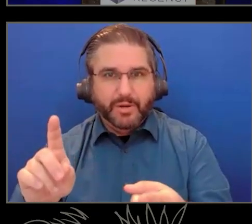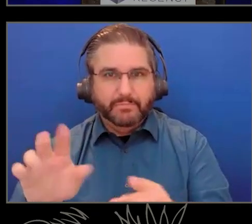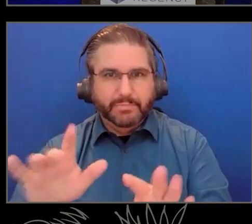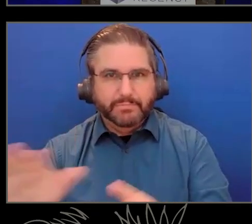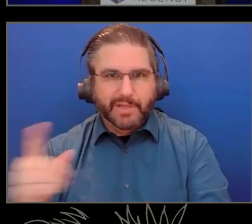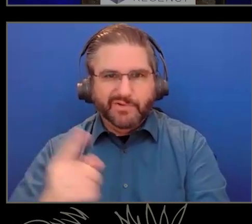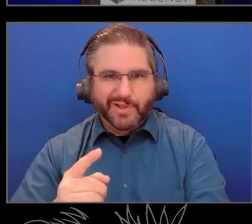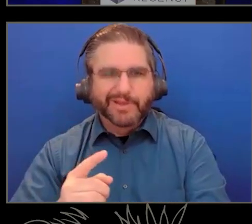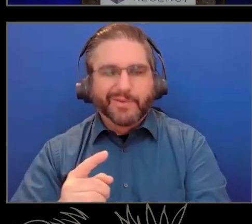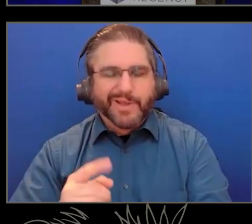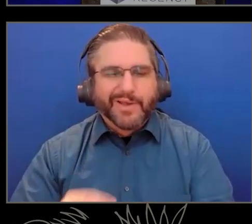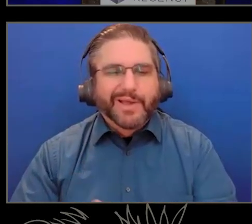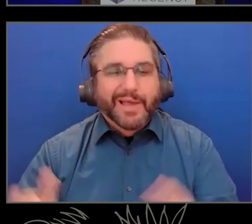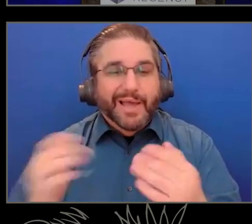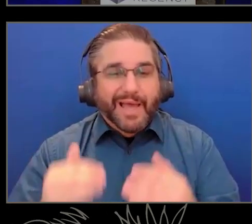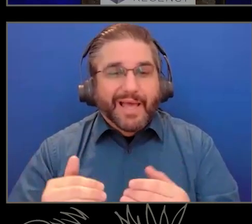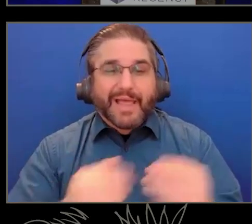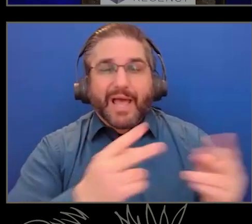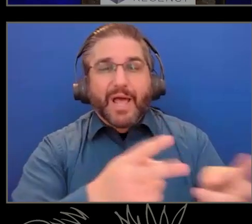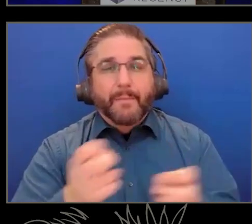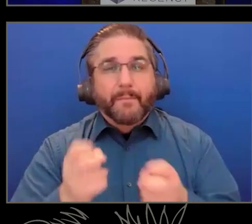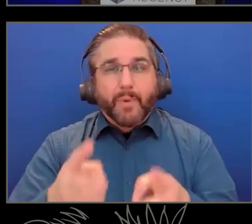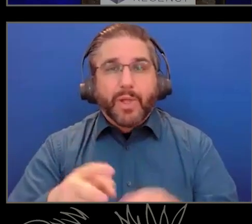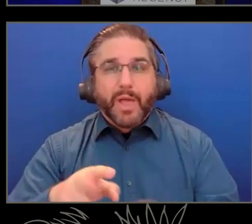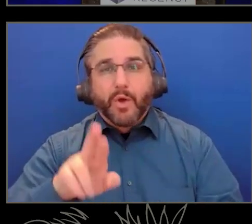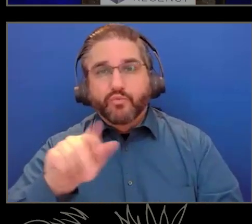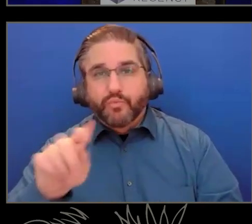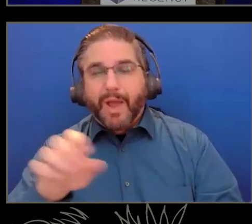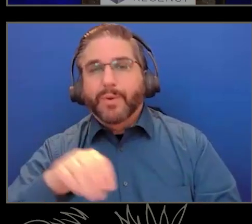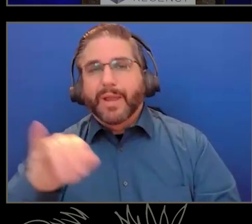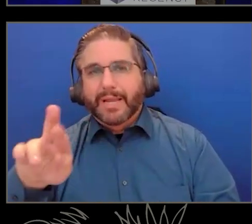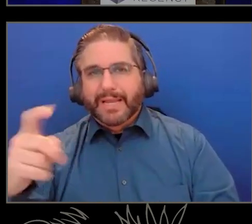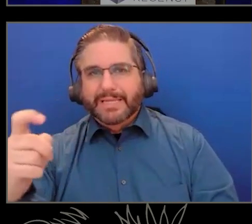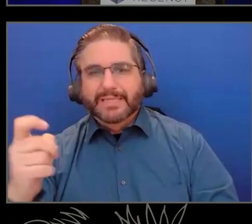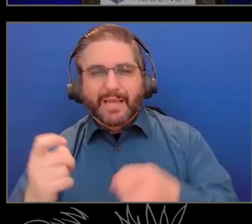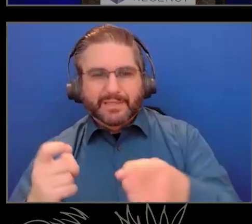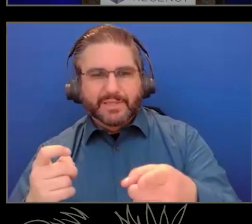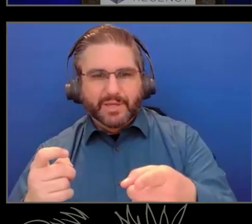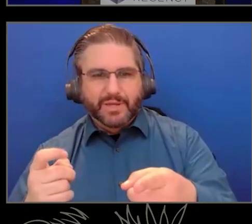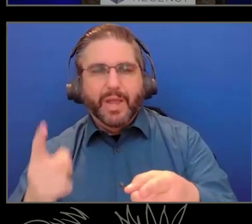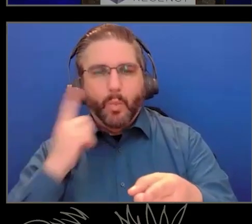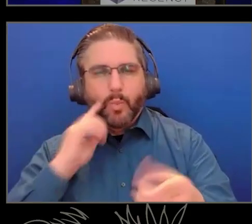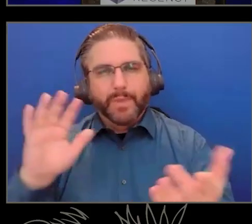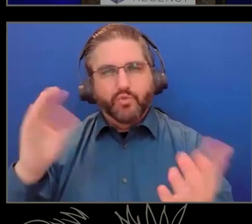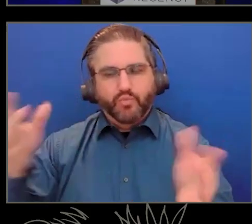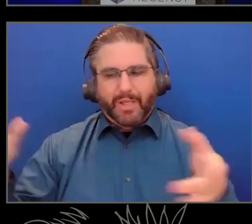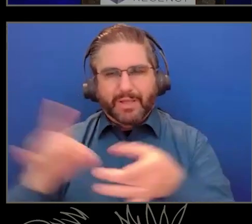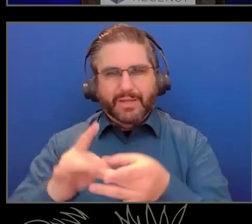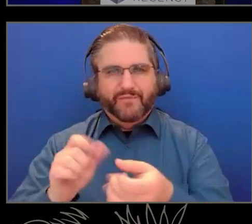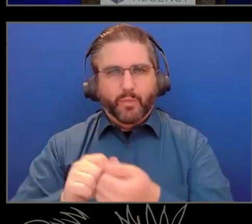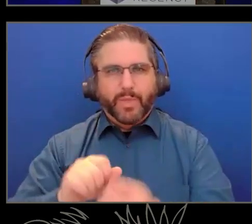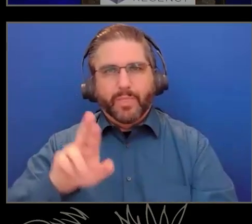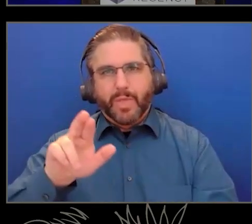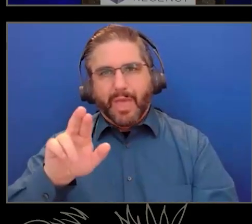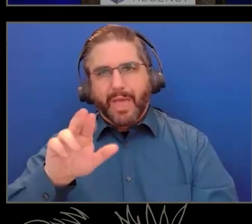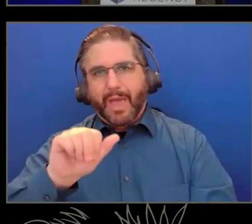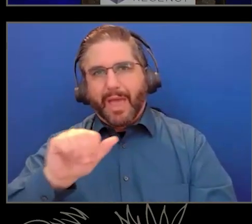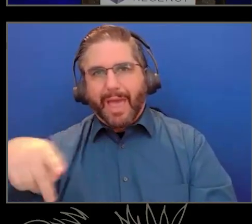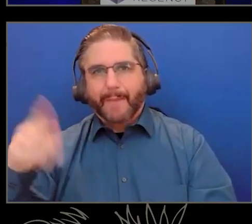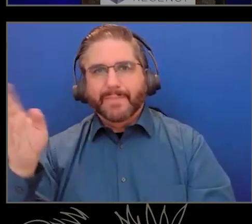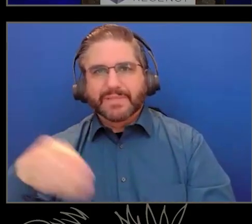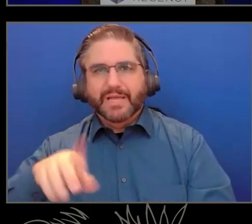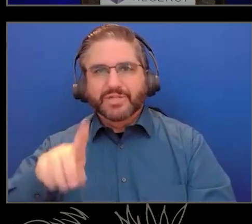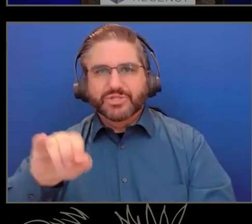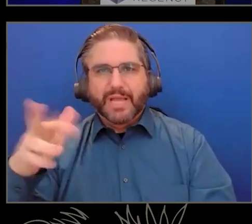We're going to get it. There we go. And then we can pull out a route and an index here. And so these are going to be relative to that app/dashboard. So we can get rid of all the long file names